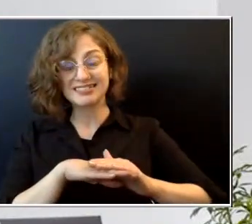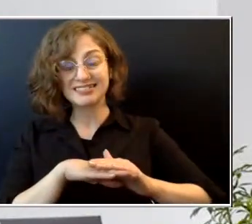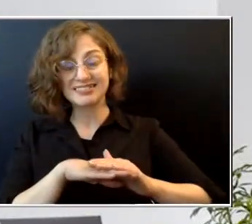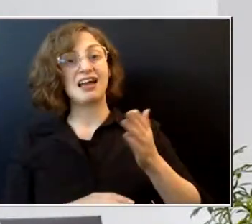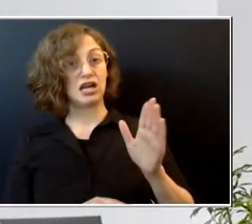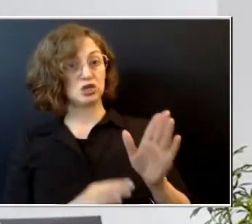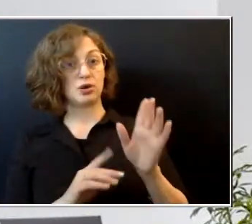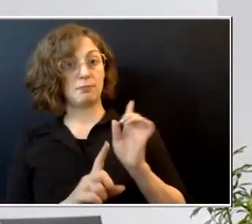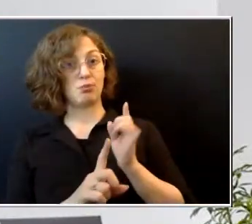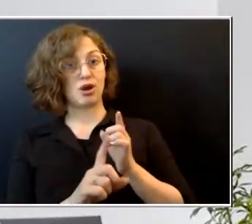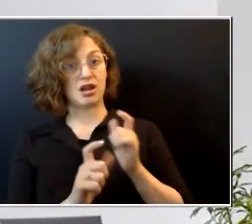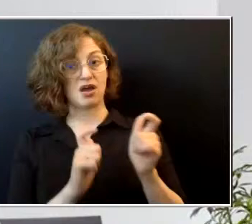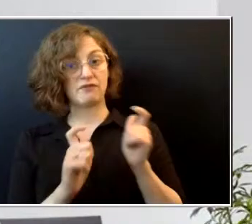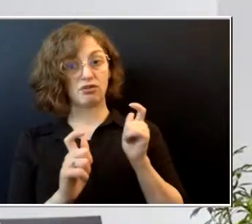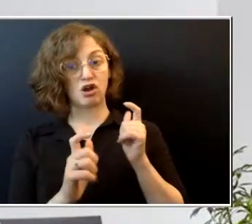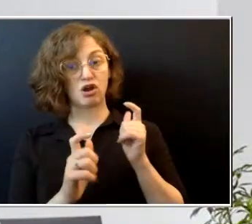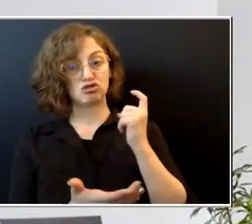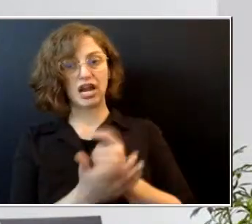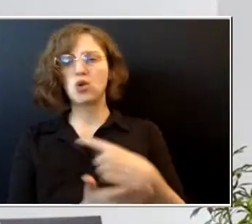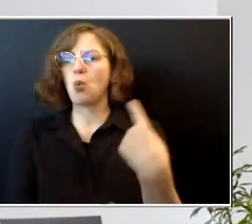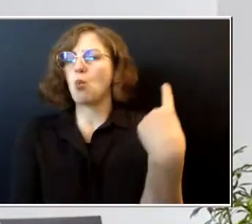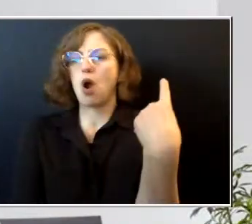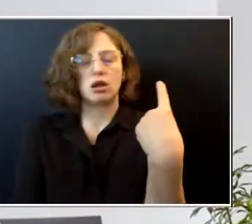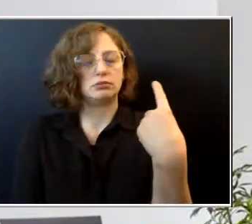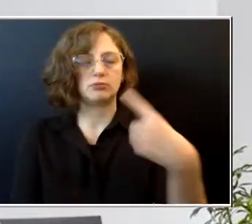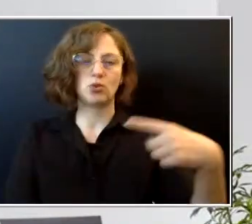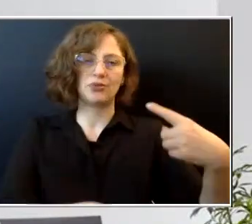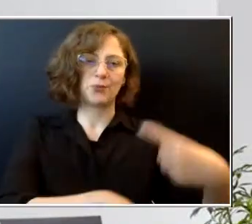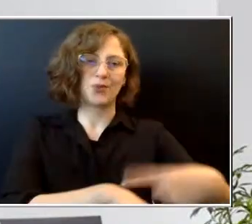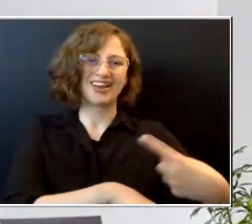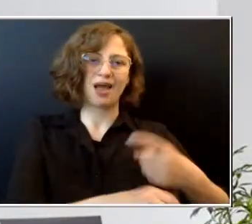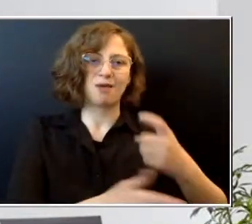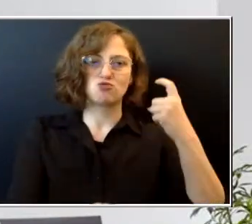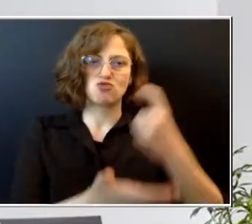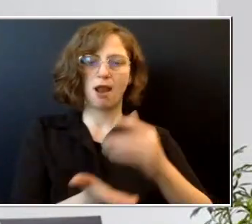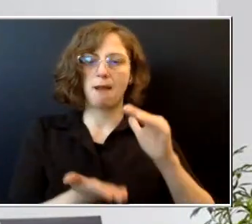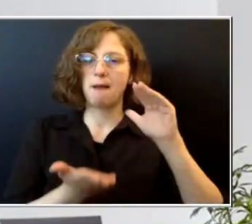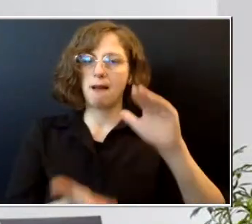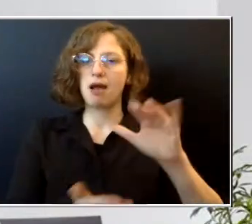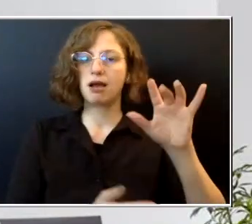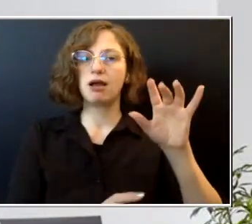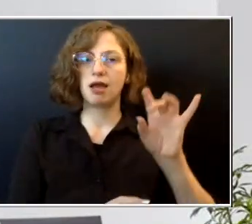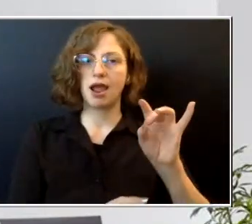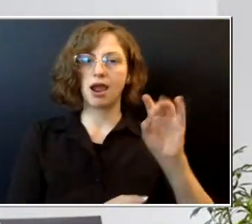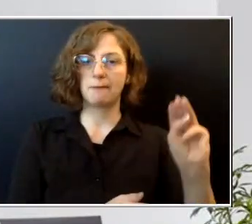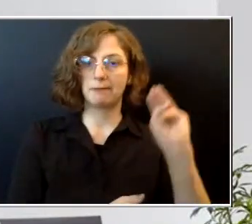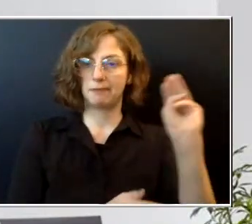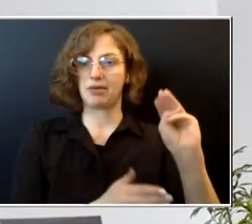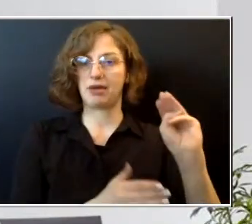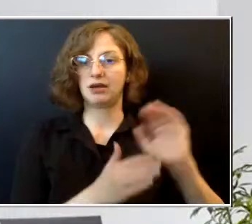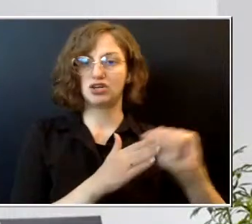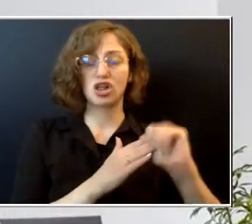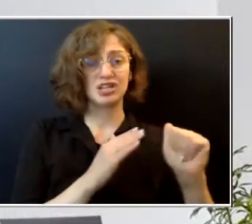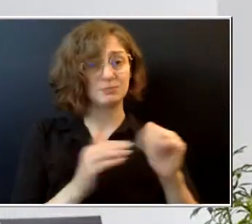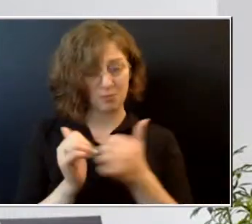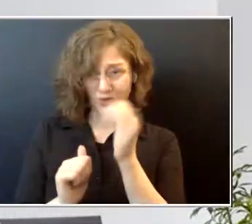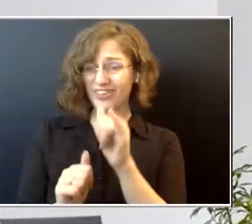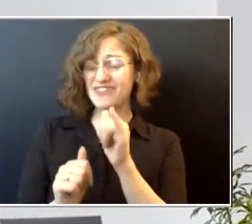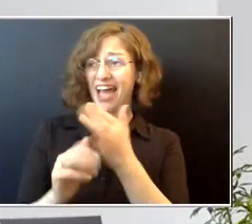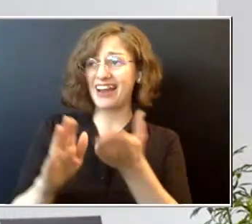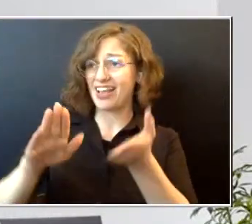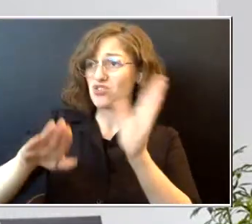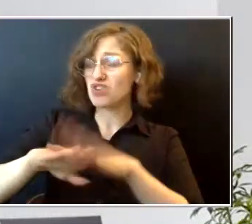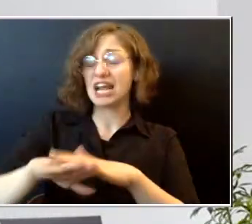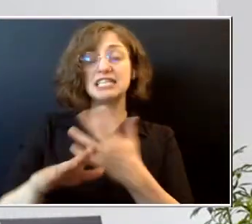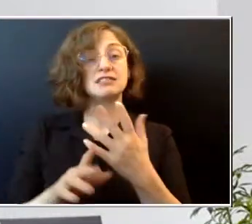a one-time grant for $8 million. So most of that increase is organic, which means it'll be maintained going forward.